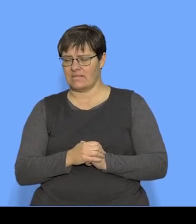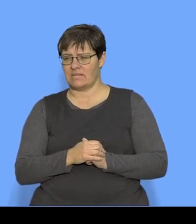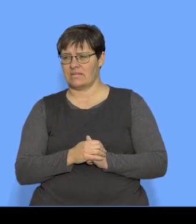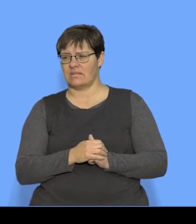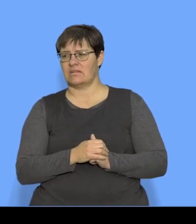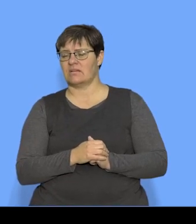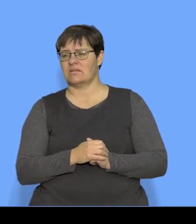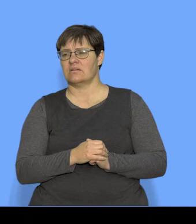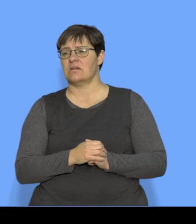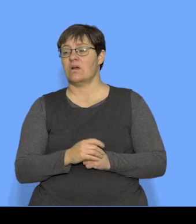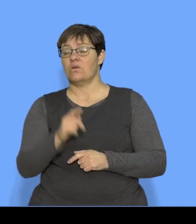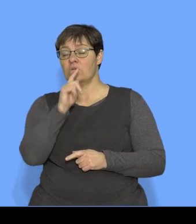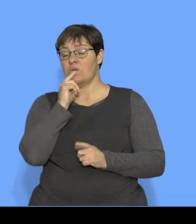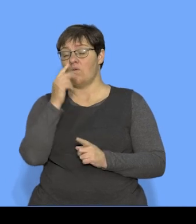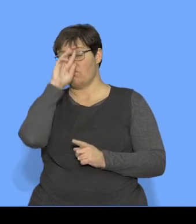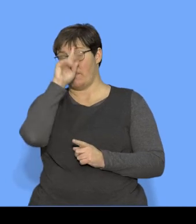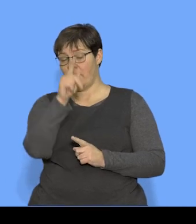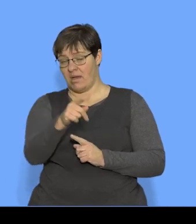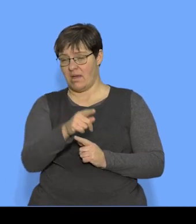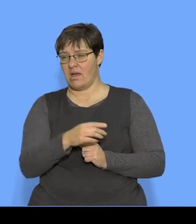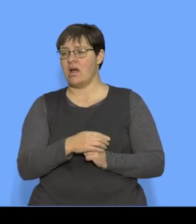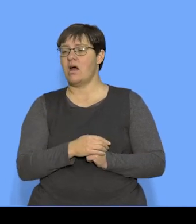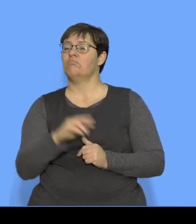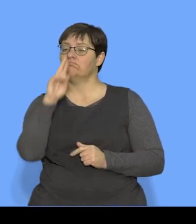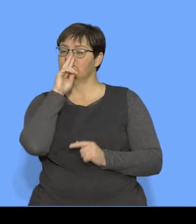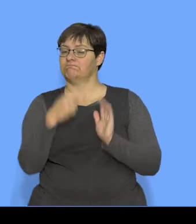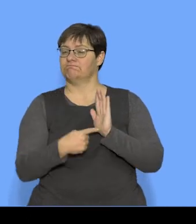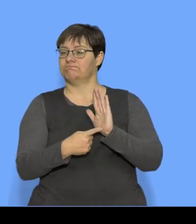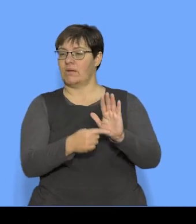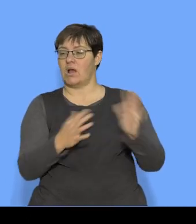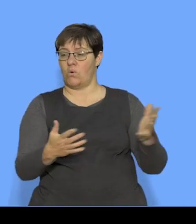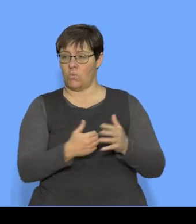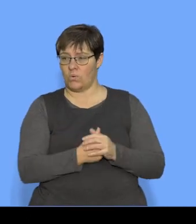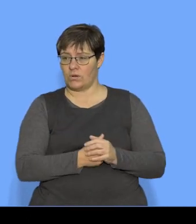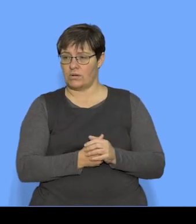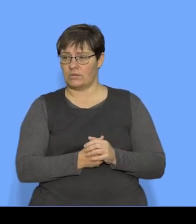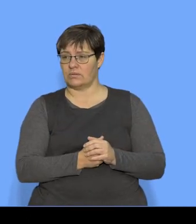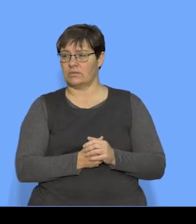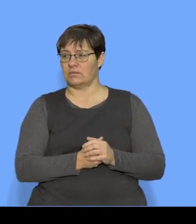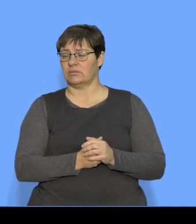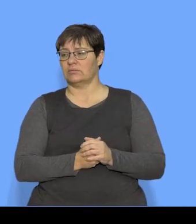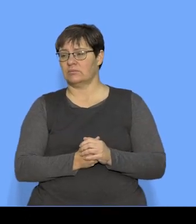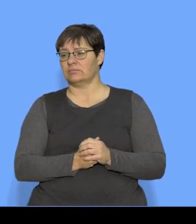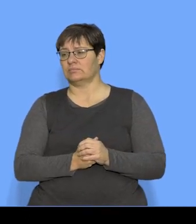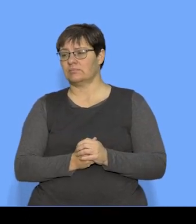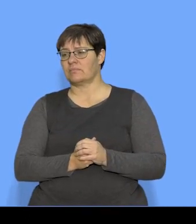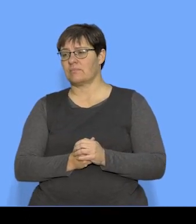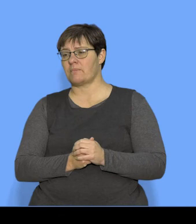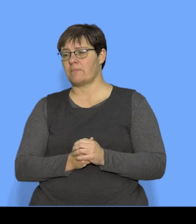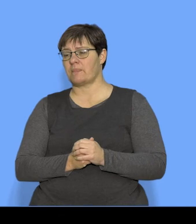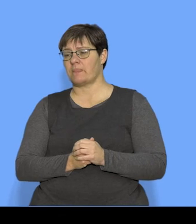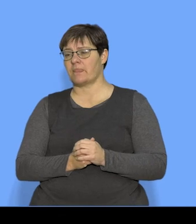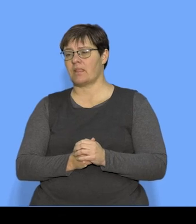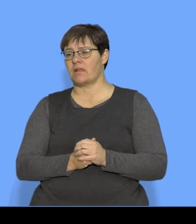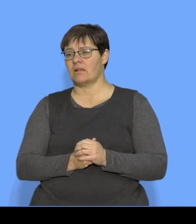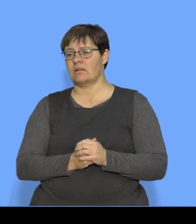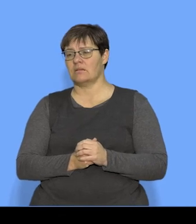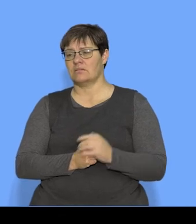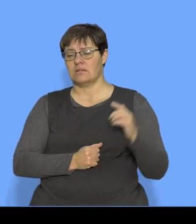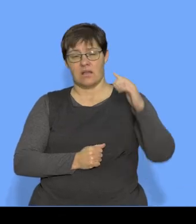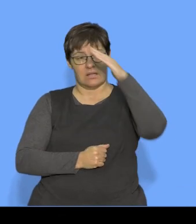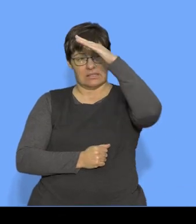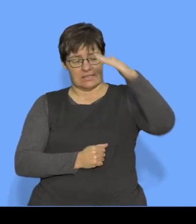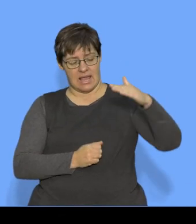to show you the diagram again, just remember, this is how my diagram is going to look, right? Now, if I have